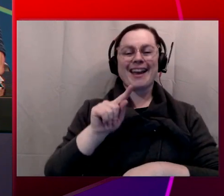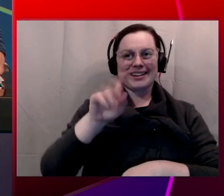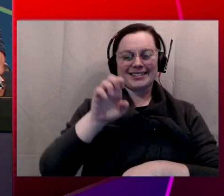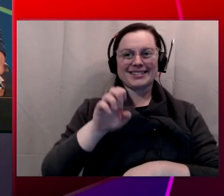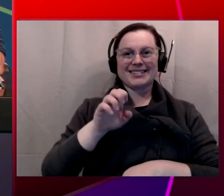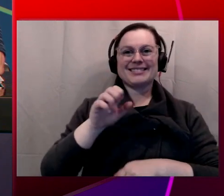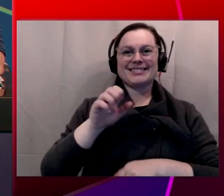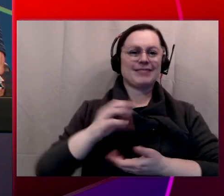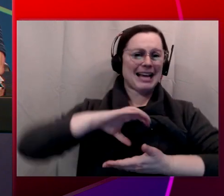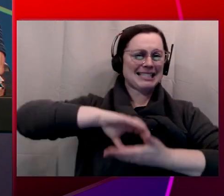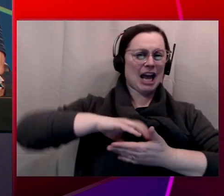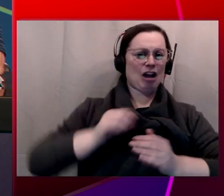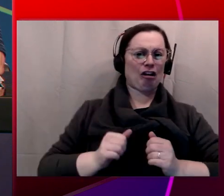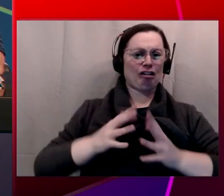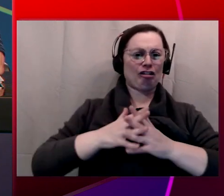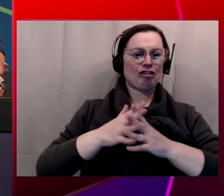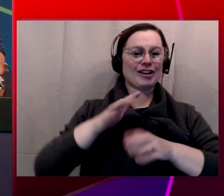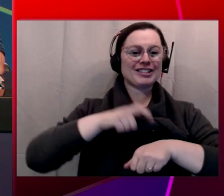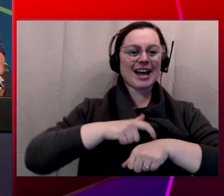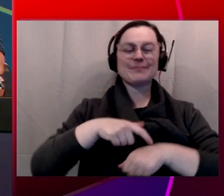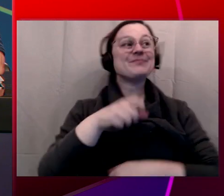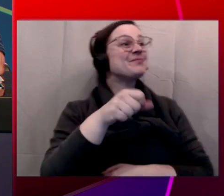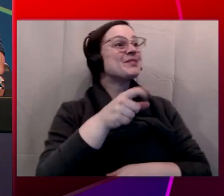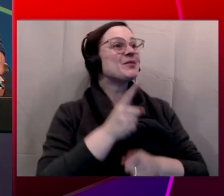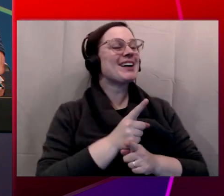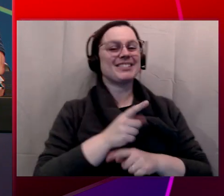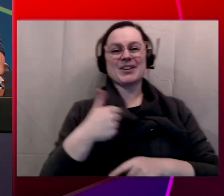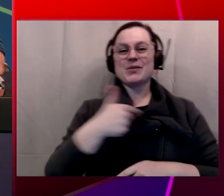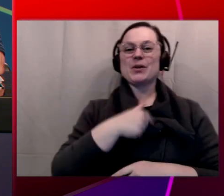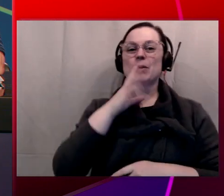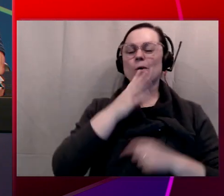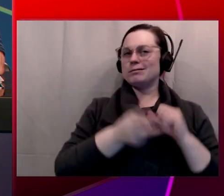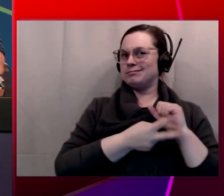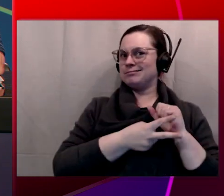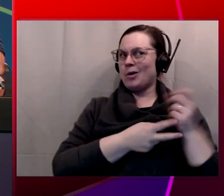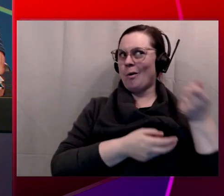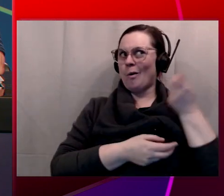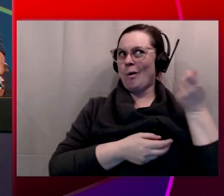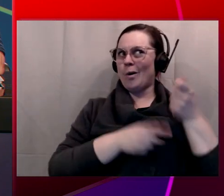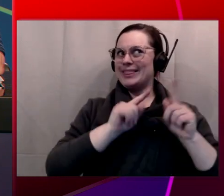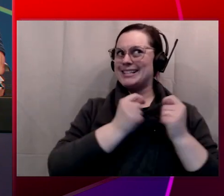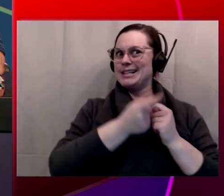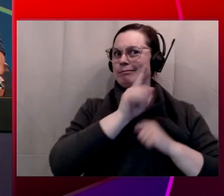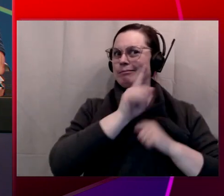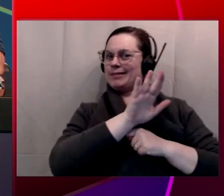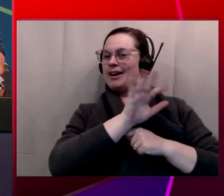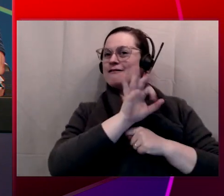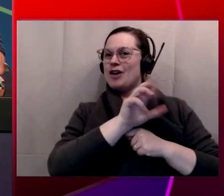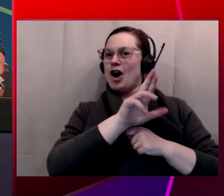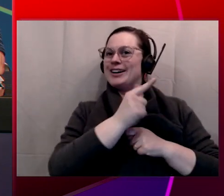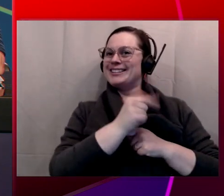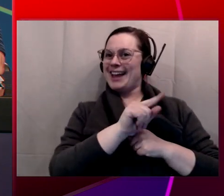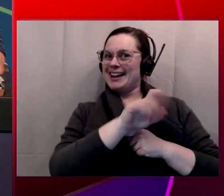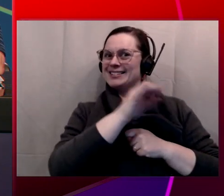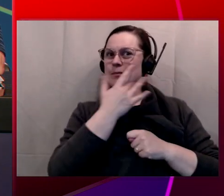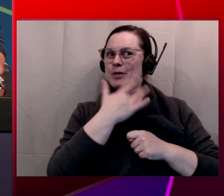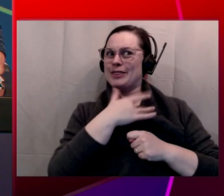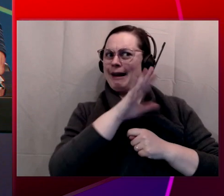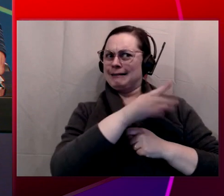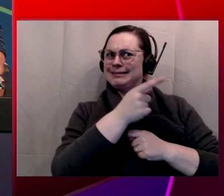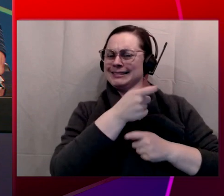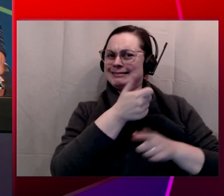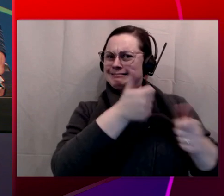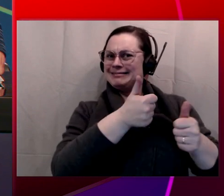because, Farrah and I said we're going to save the singing for the Fargate team for their happy birthday, but happy birthday, Fargate. Love you.